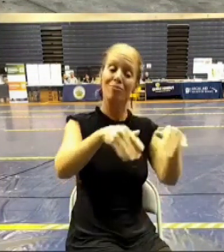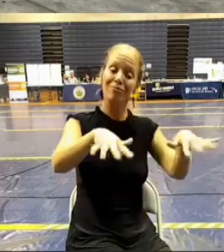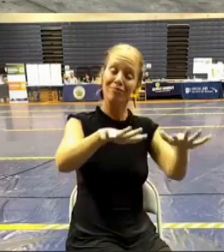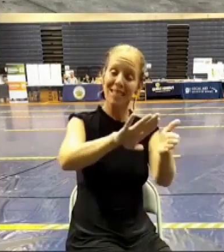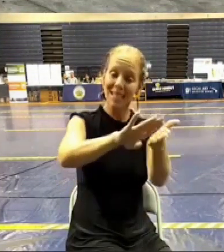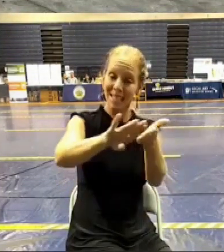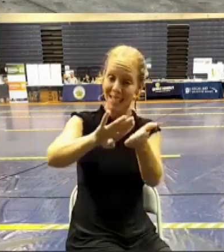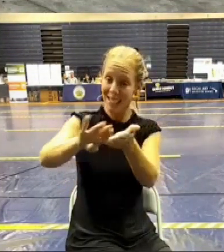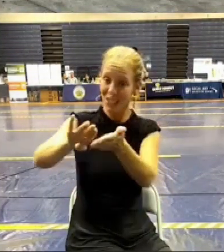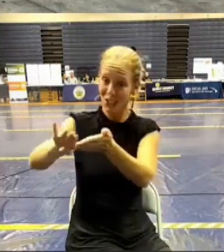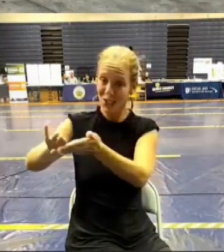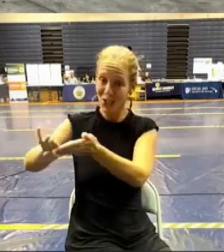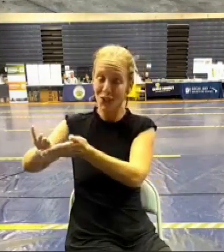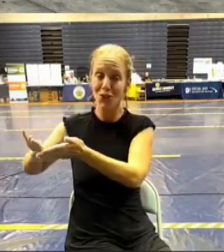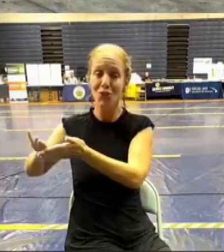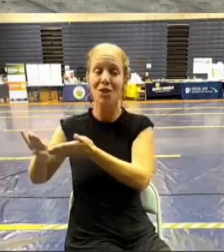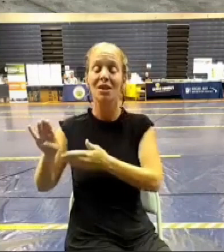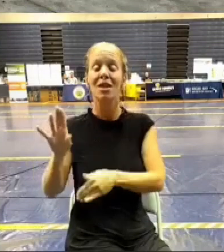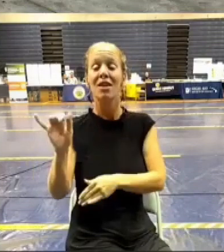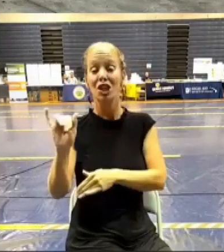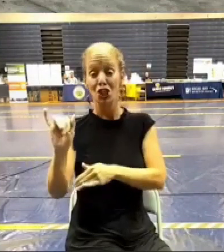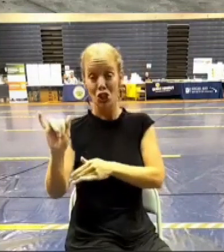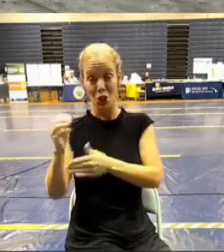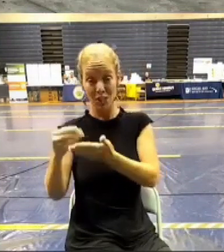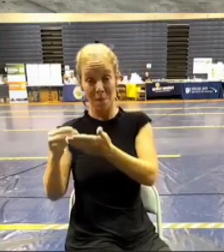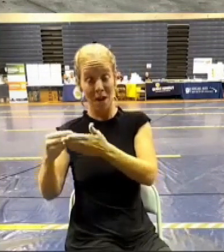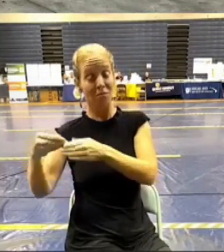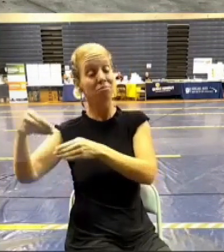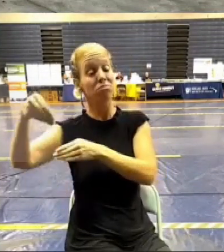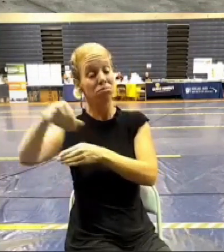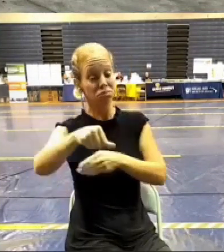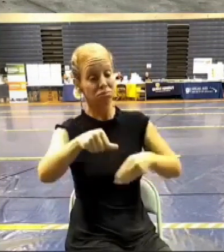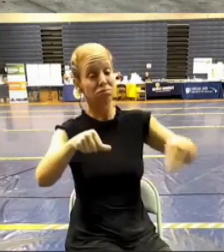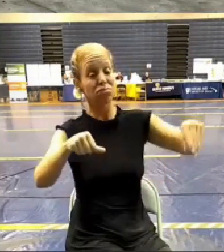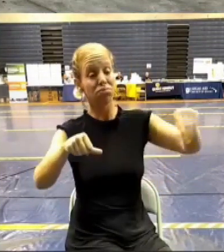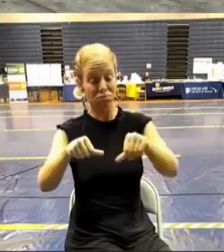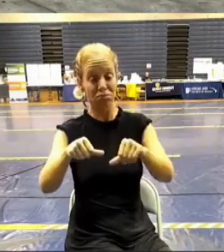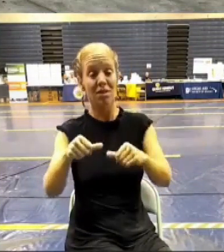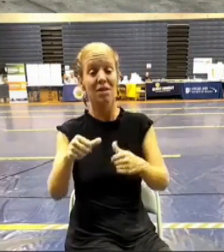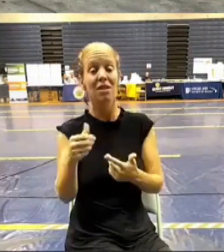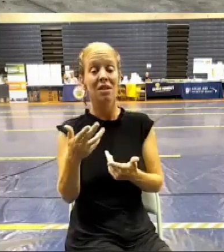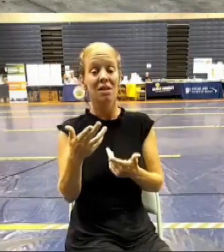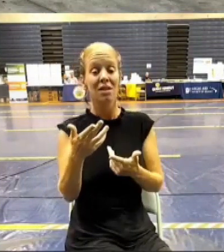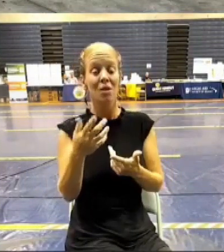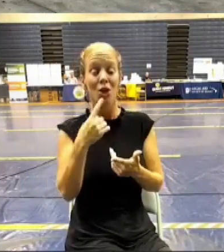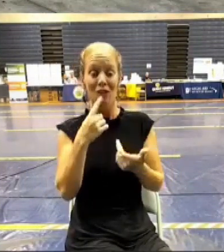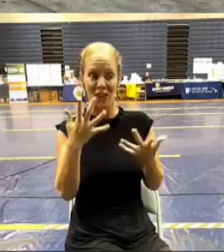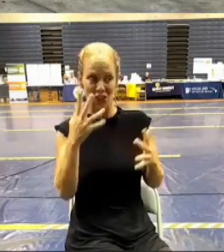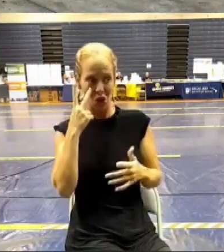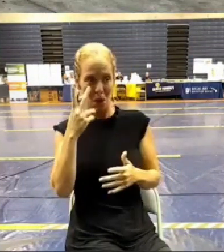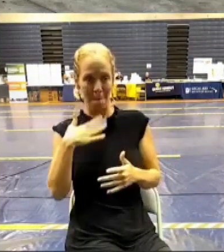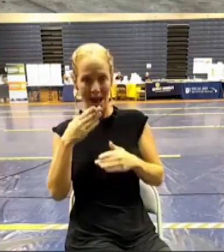approved, the insurance money is released. And then you say, okay, I saw your neighbors. What about your lot?